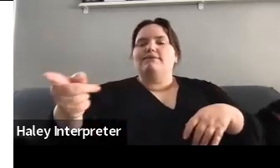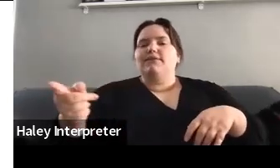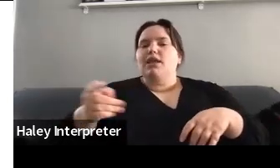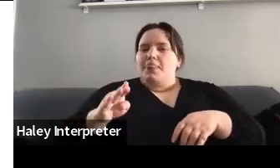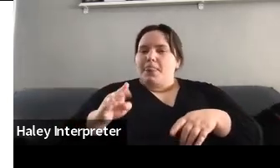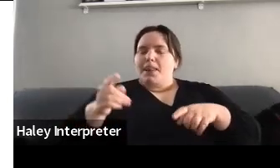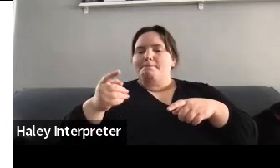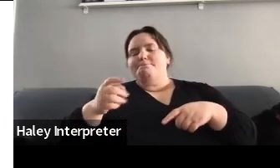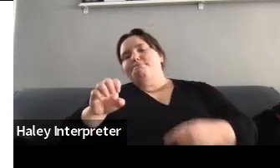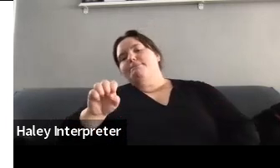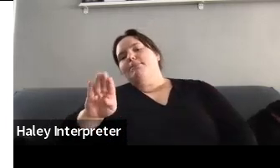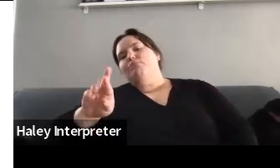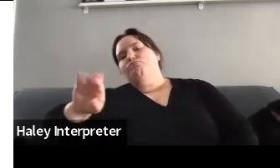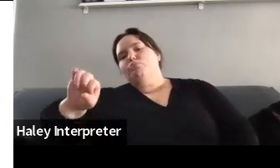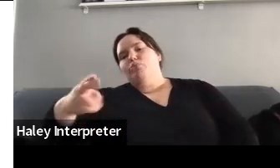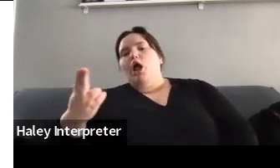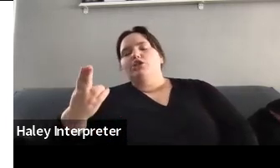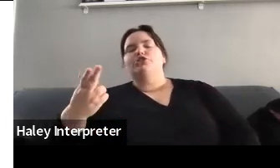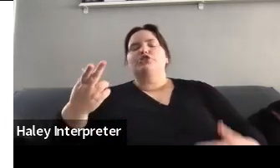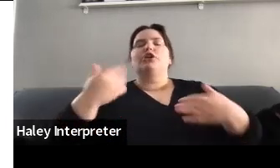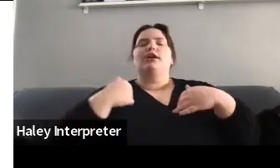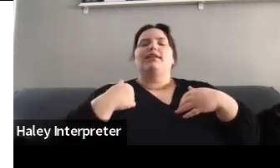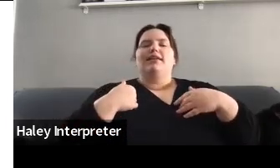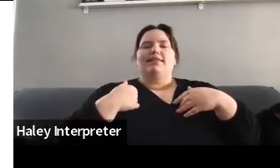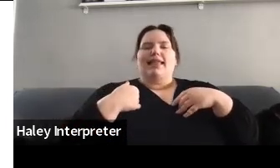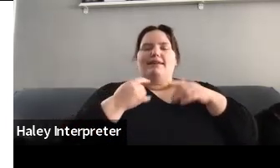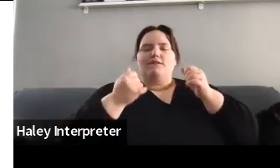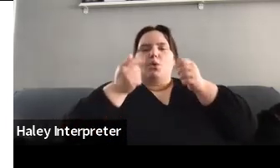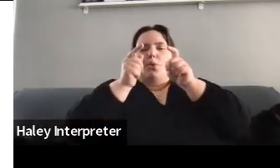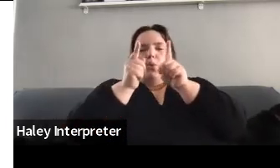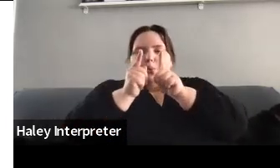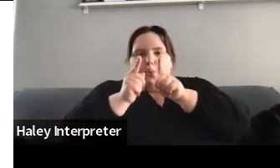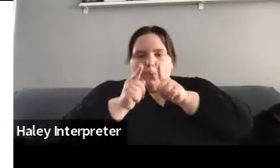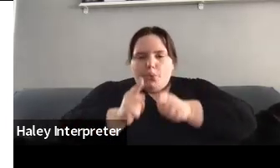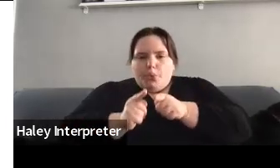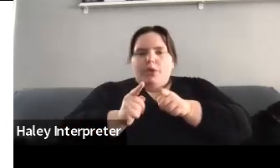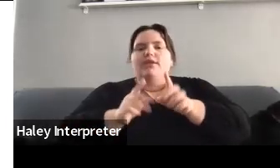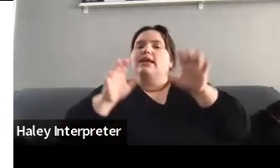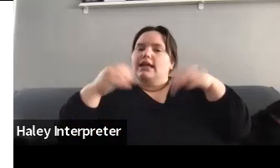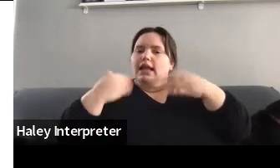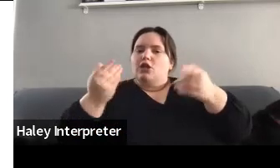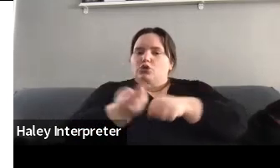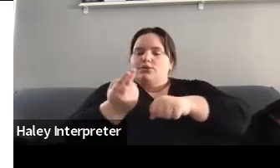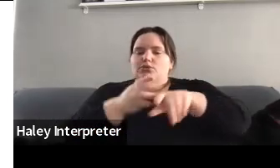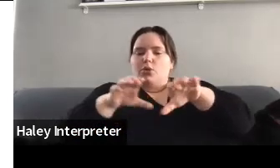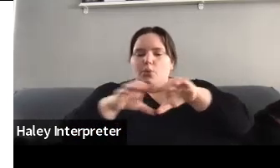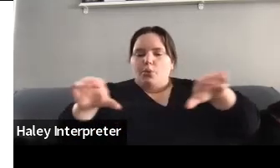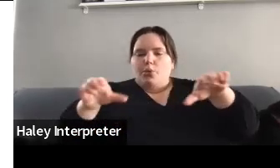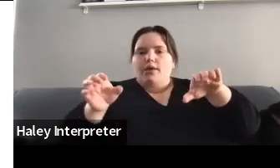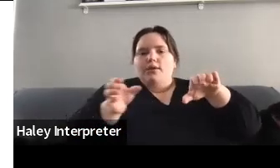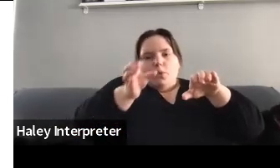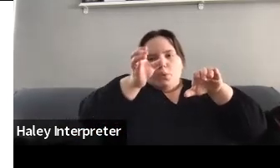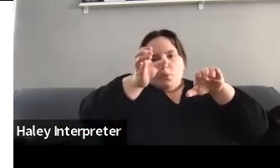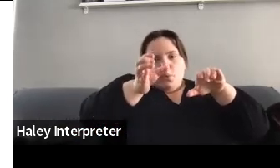cat toys, you can use this close foam tubing and put it around those things to make a more